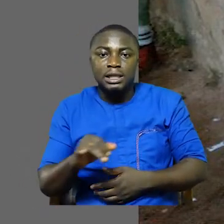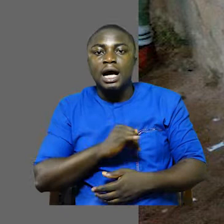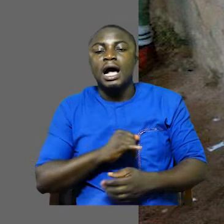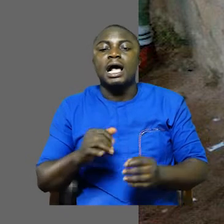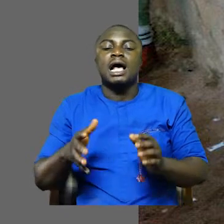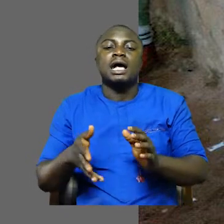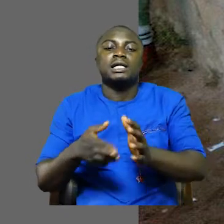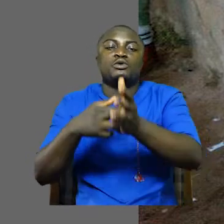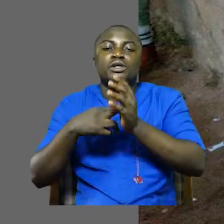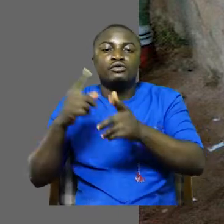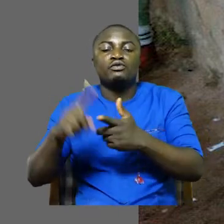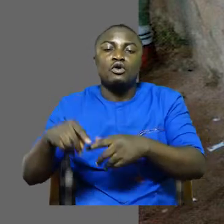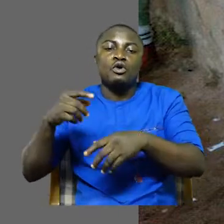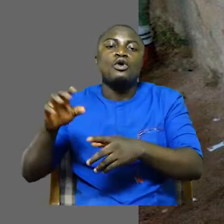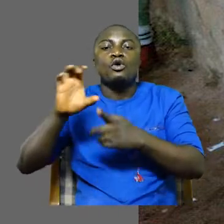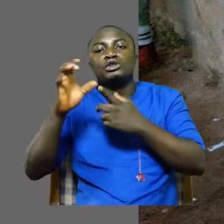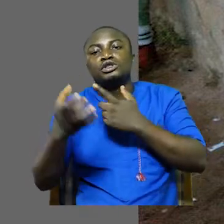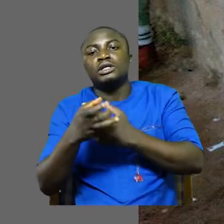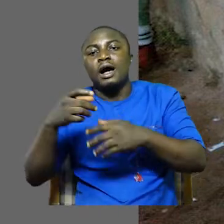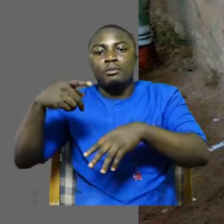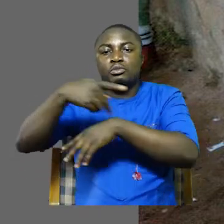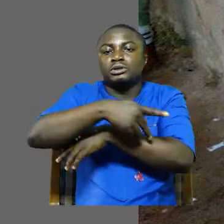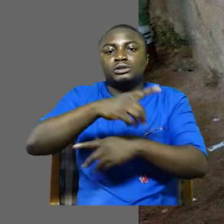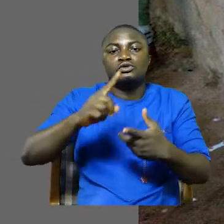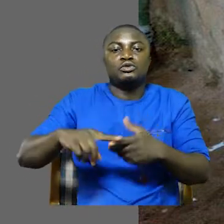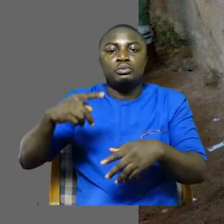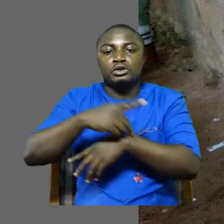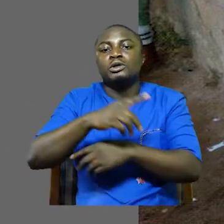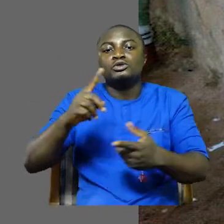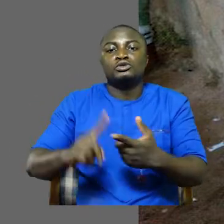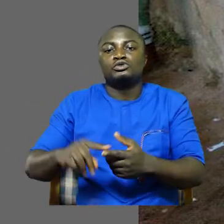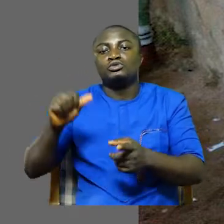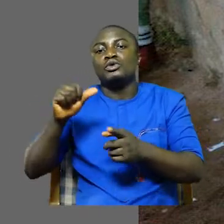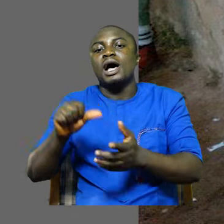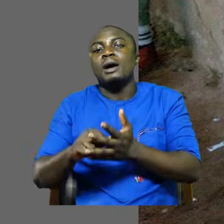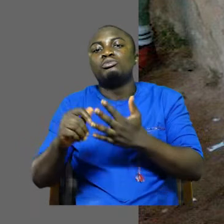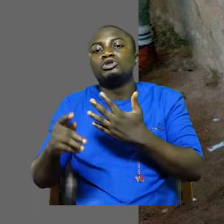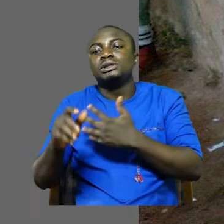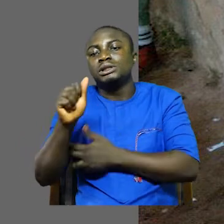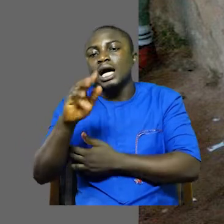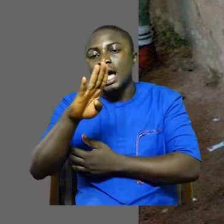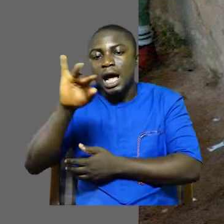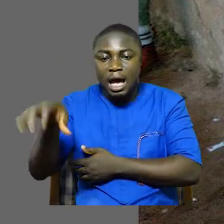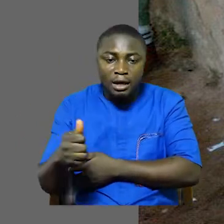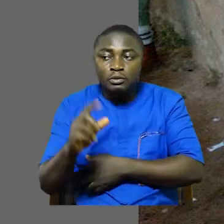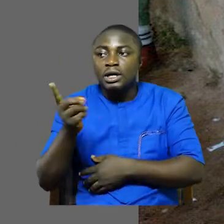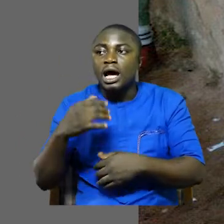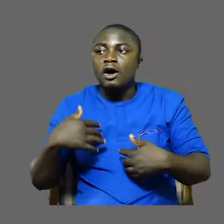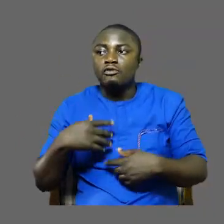to apply for conditional posting so that they would post me to Abuja, where I have my siblings